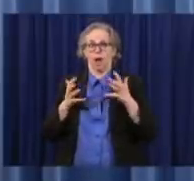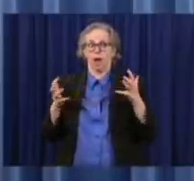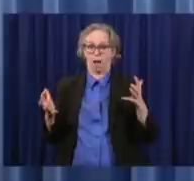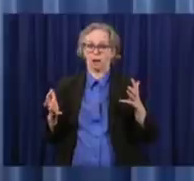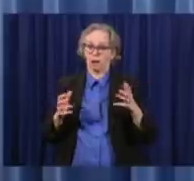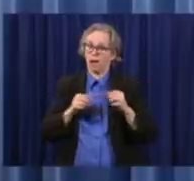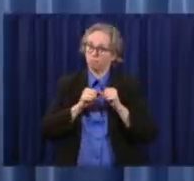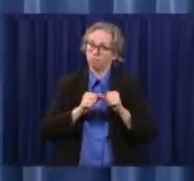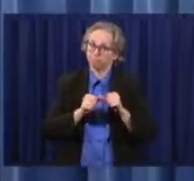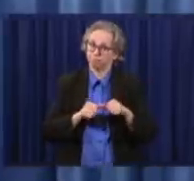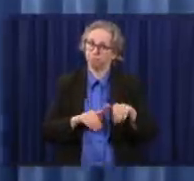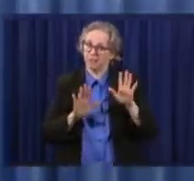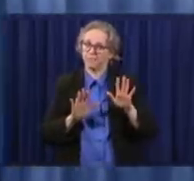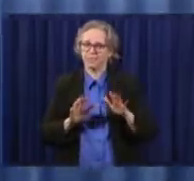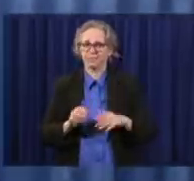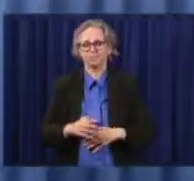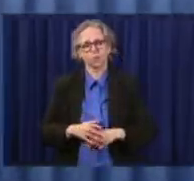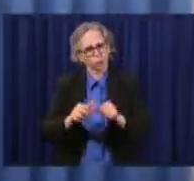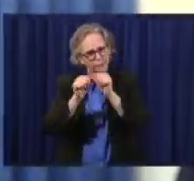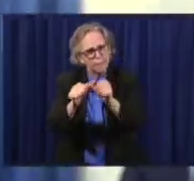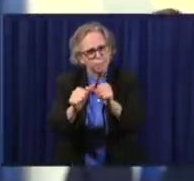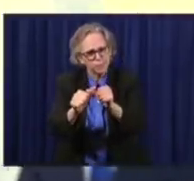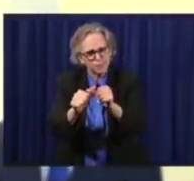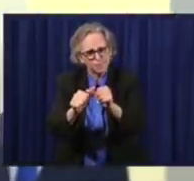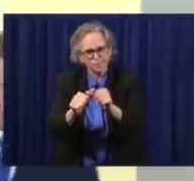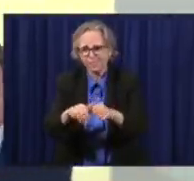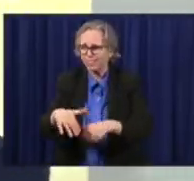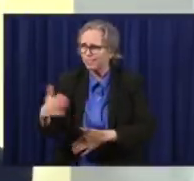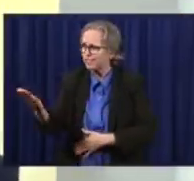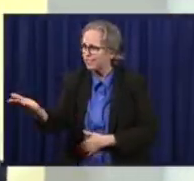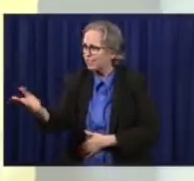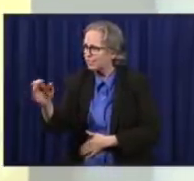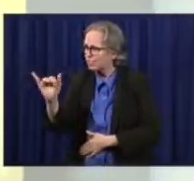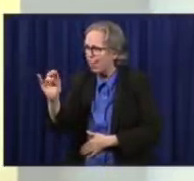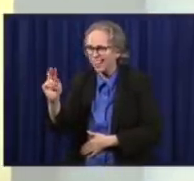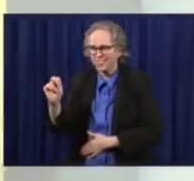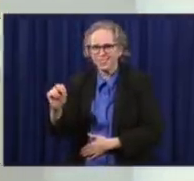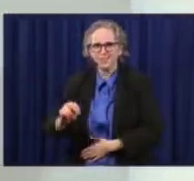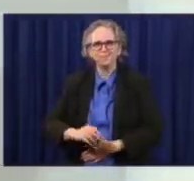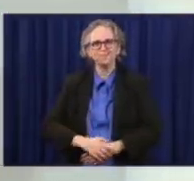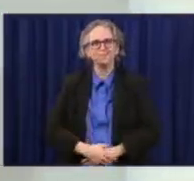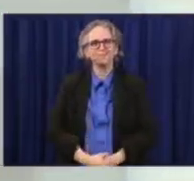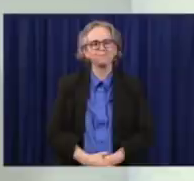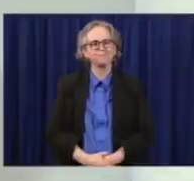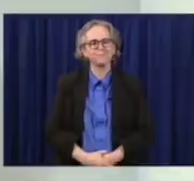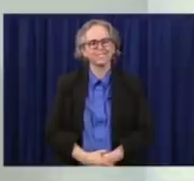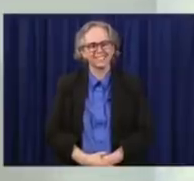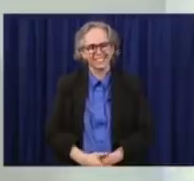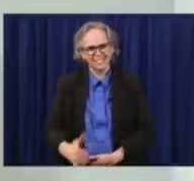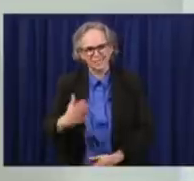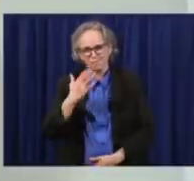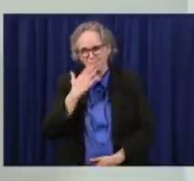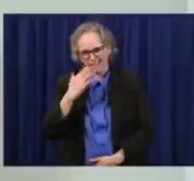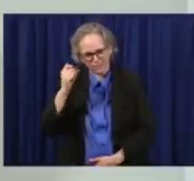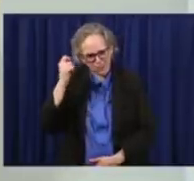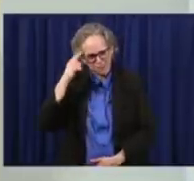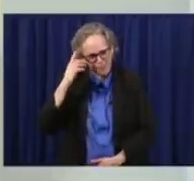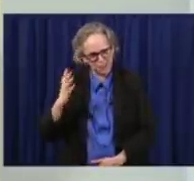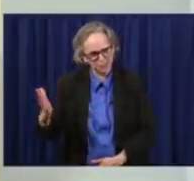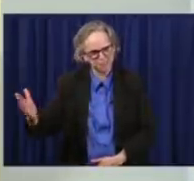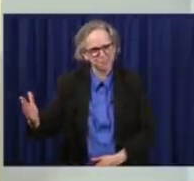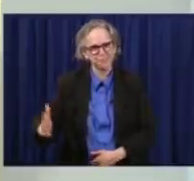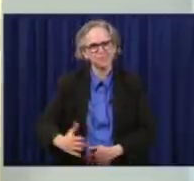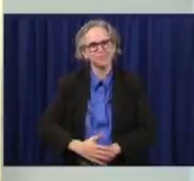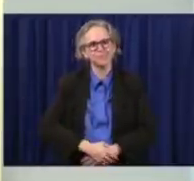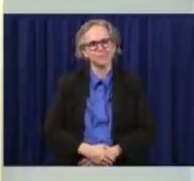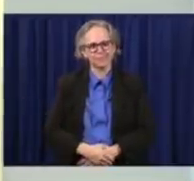John? Thanks, Governor. I know that some of the things that I will say will seem